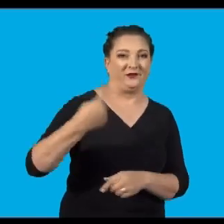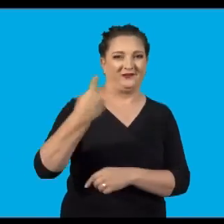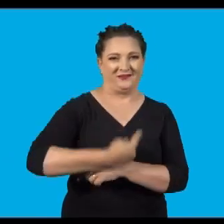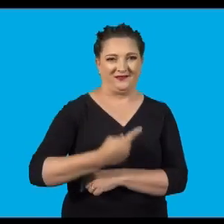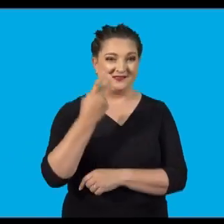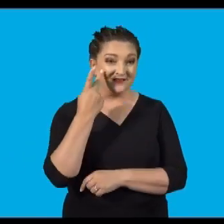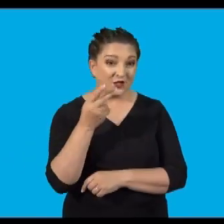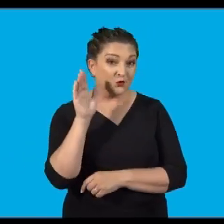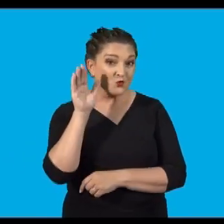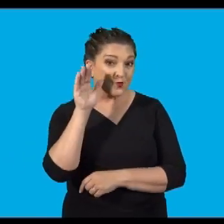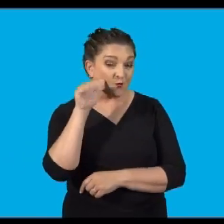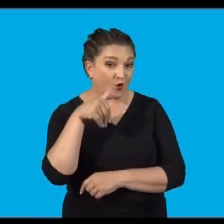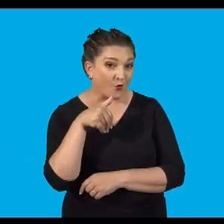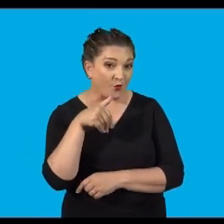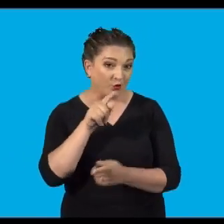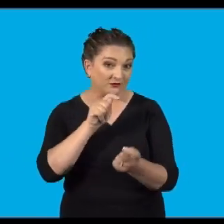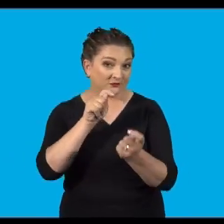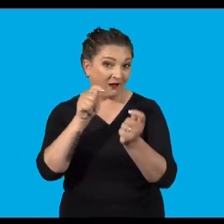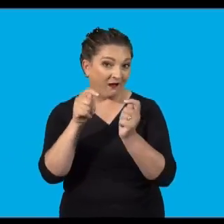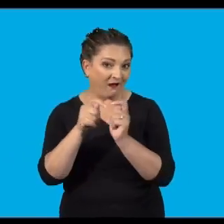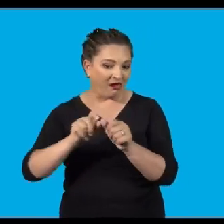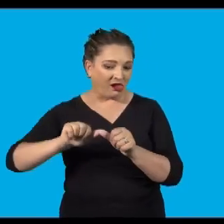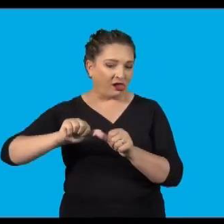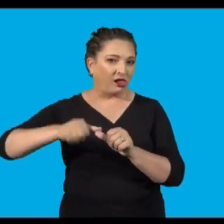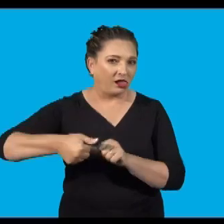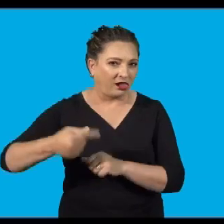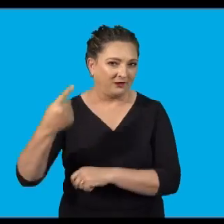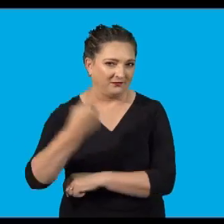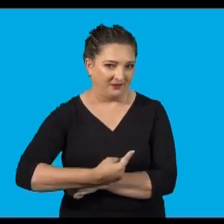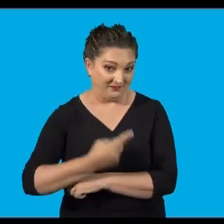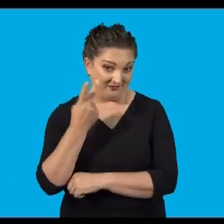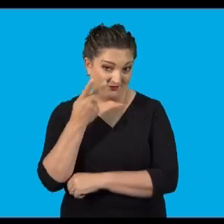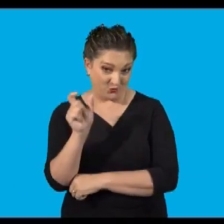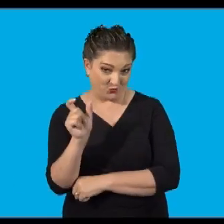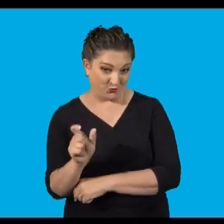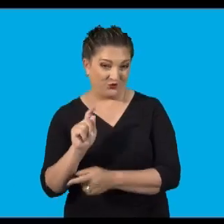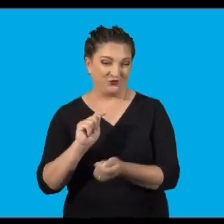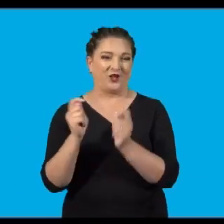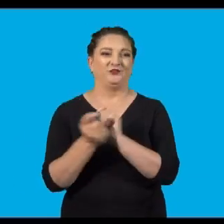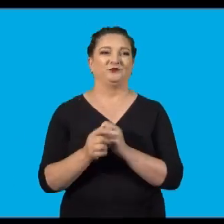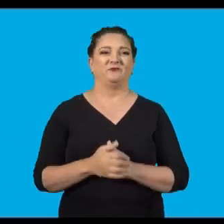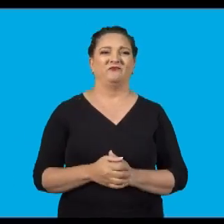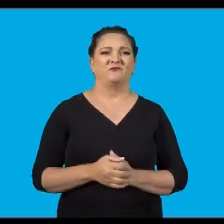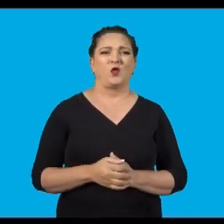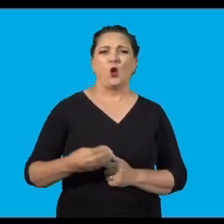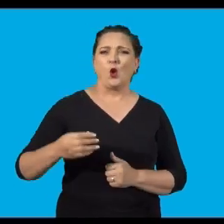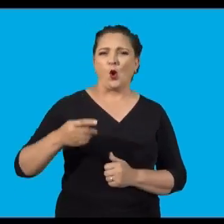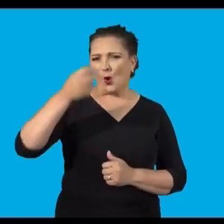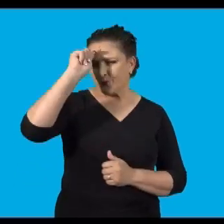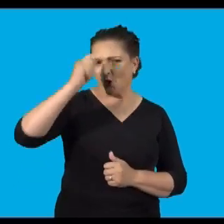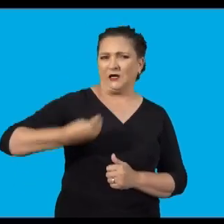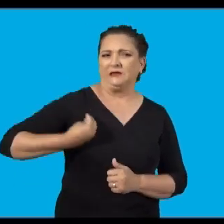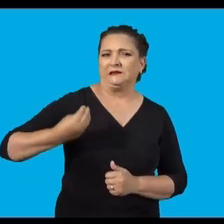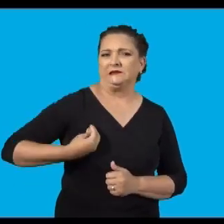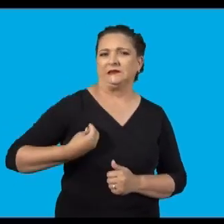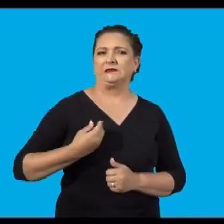Look at my tomorrow is a time word. It became the following day. So you need to take note of that, all right? A young